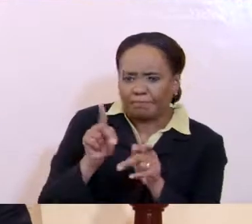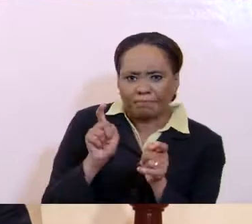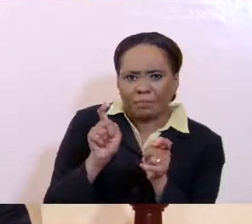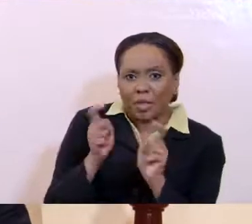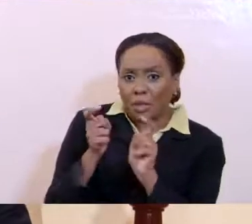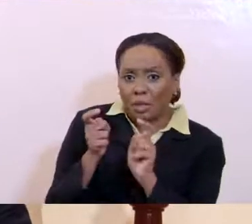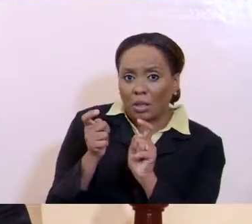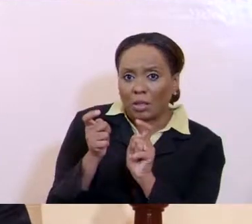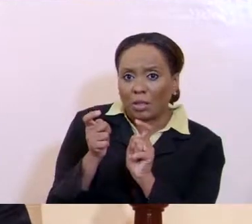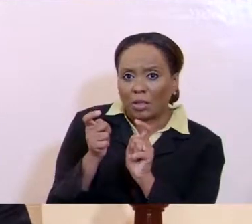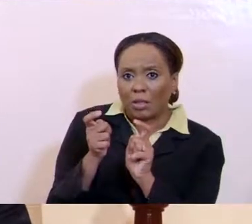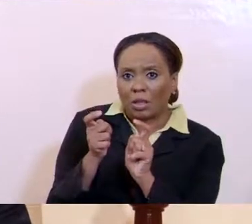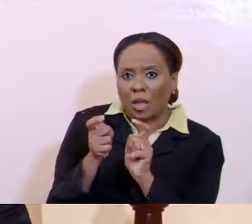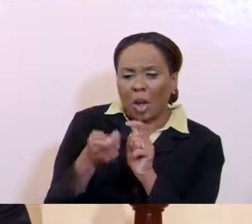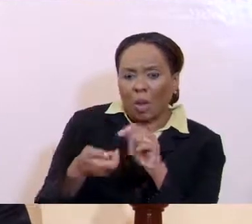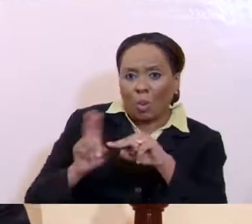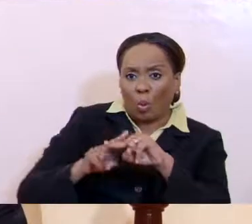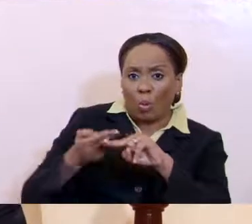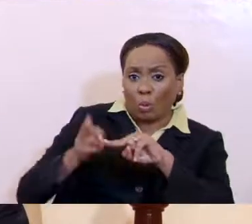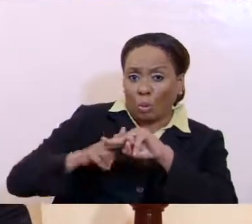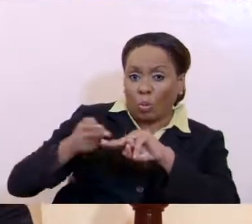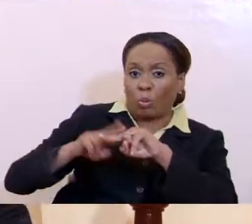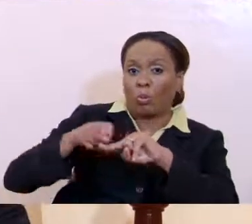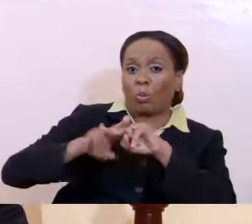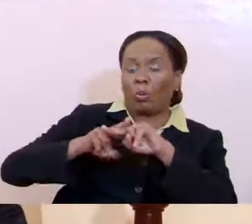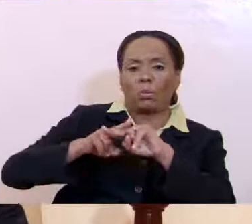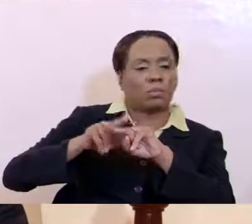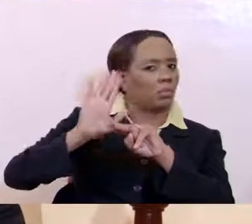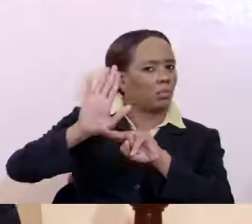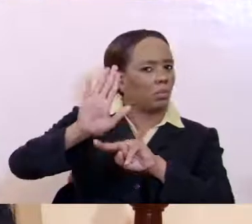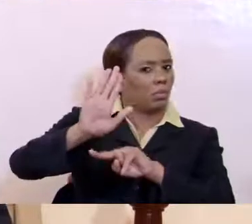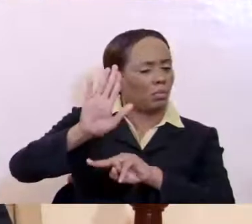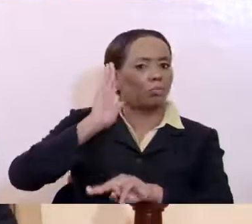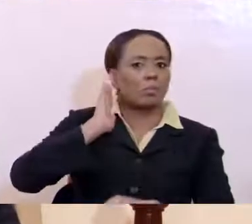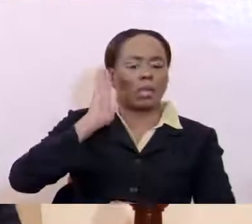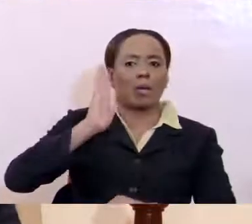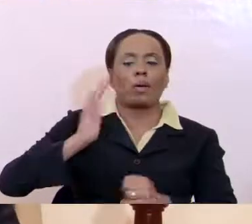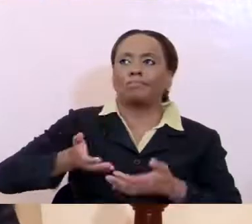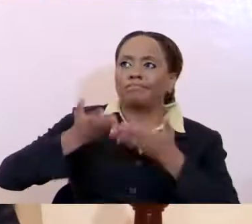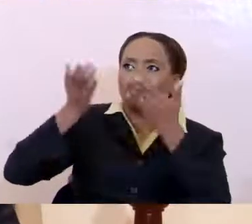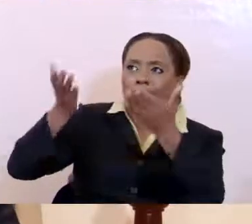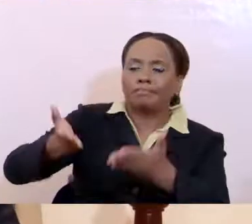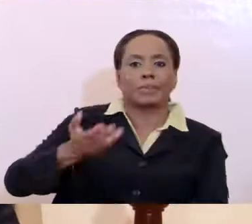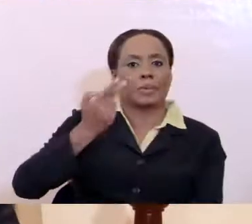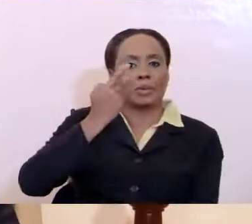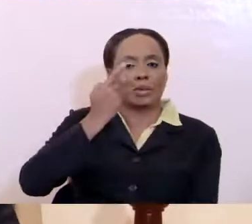responsive and we are going to continue to make recommendations where that is concerned, where the